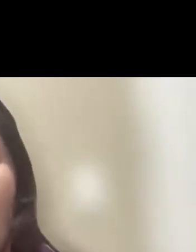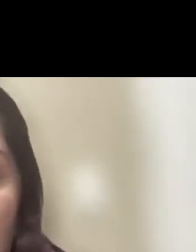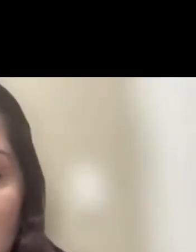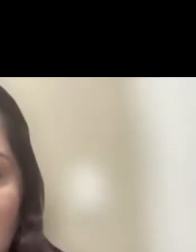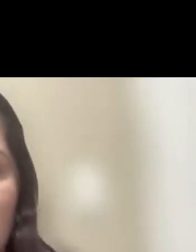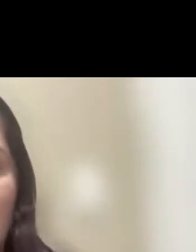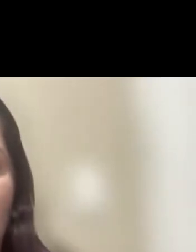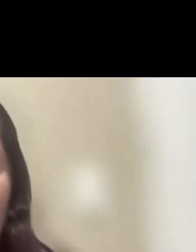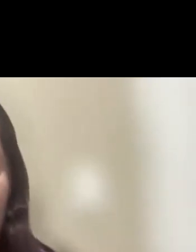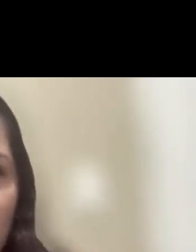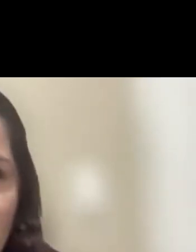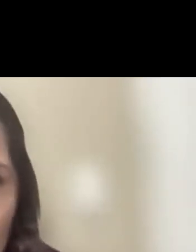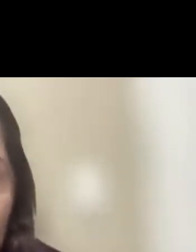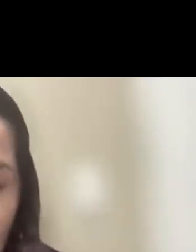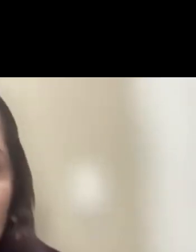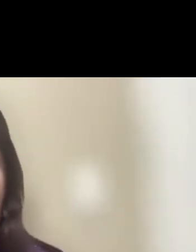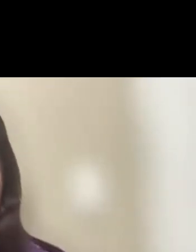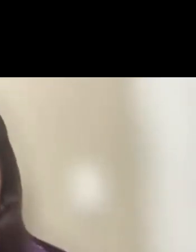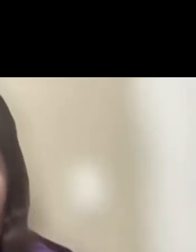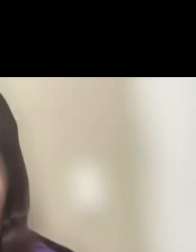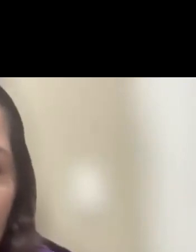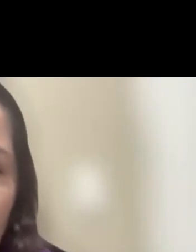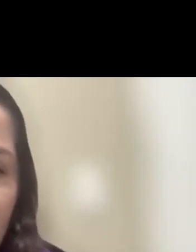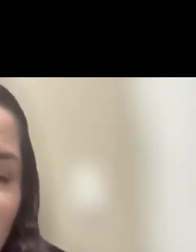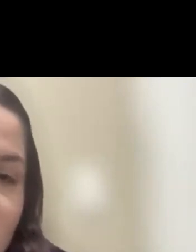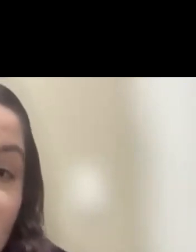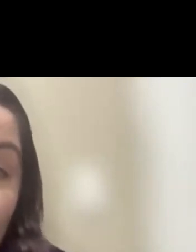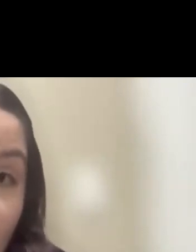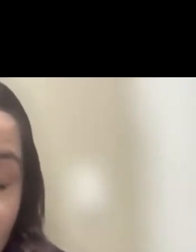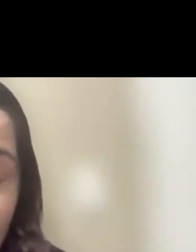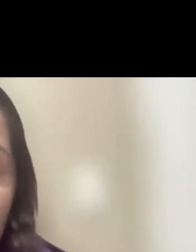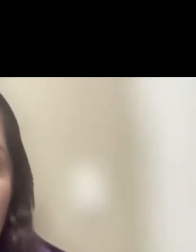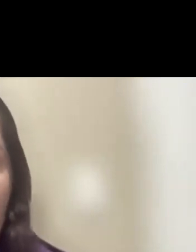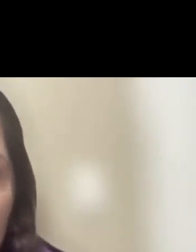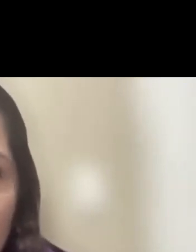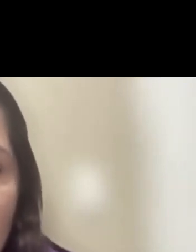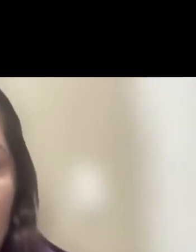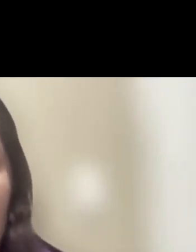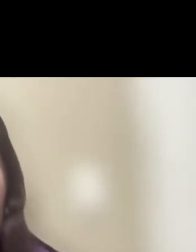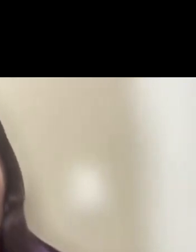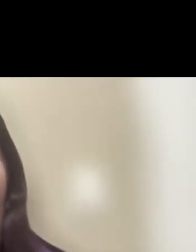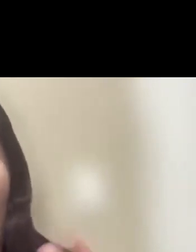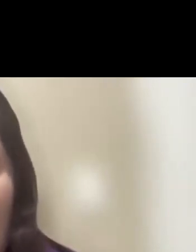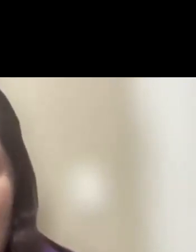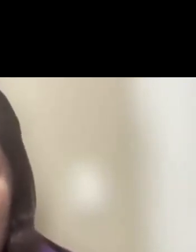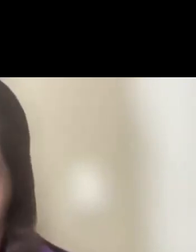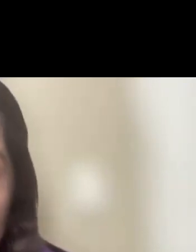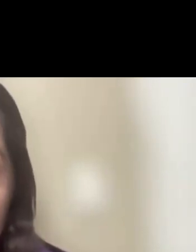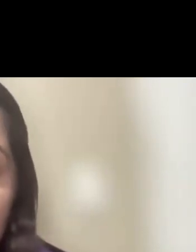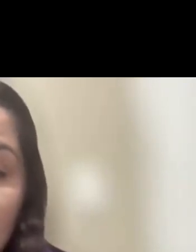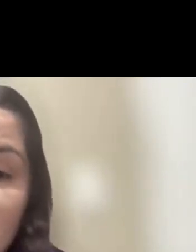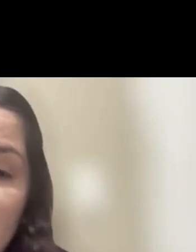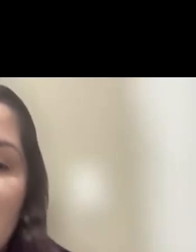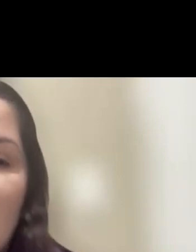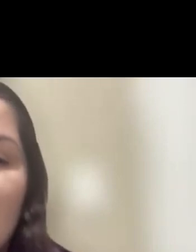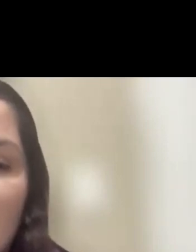7 days a week at that time, they put him to work 5 days a week. And he was just getting worse. Nothing was really changing. So I went back and asked